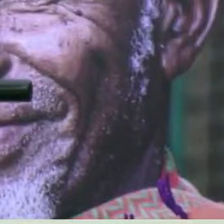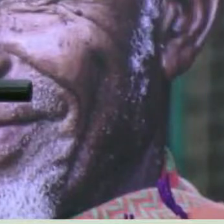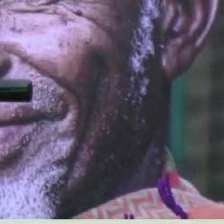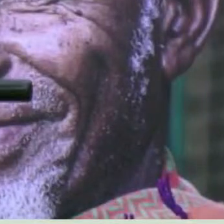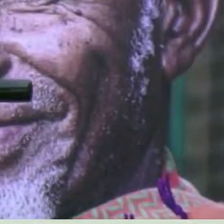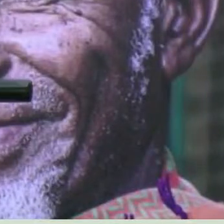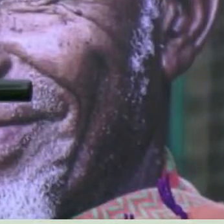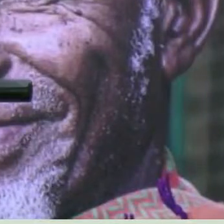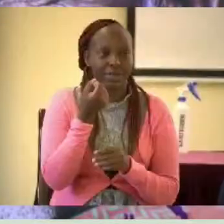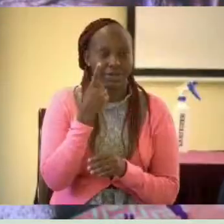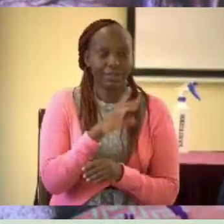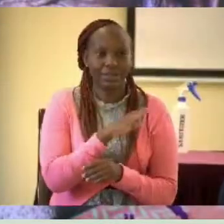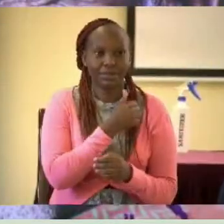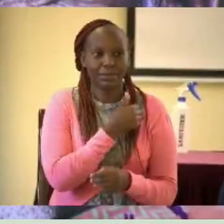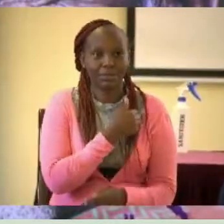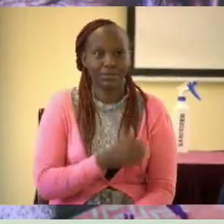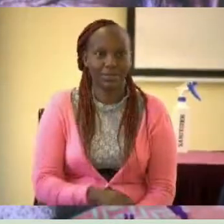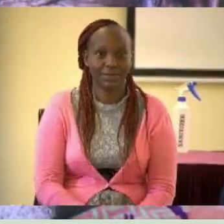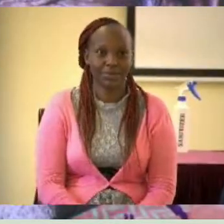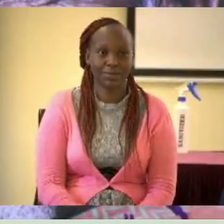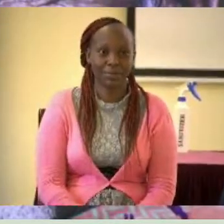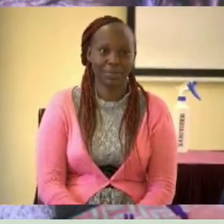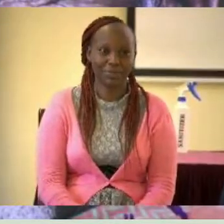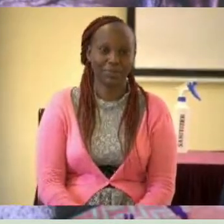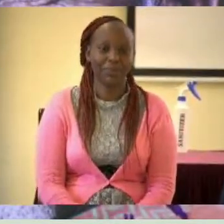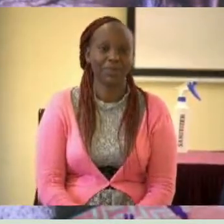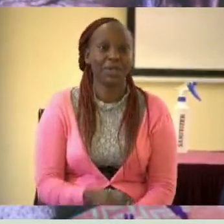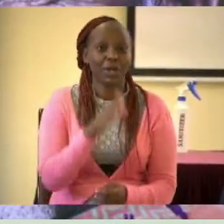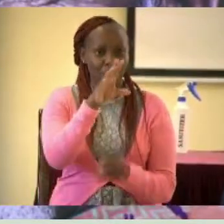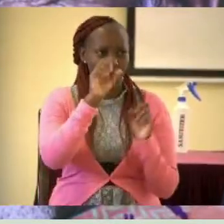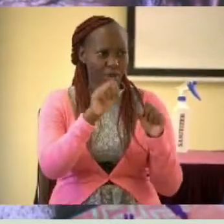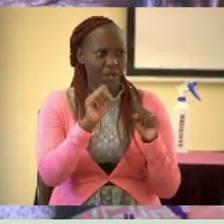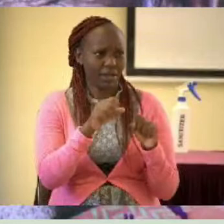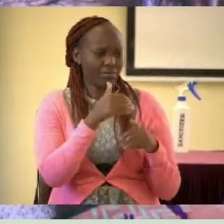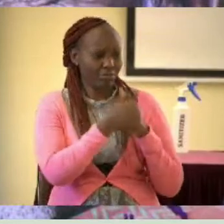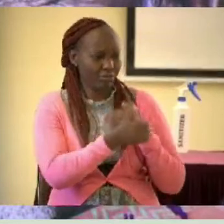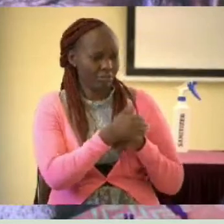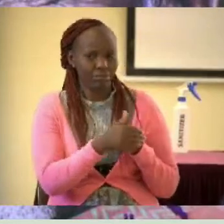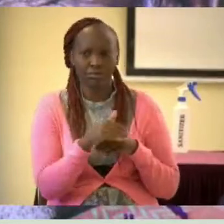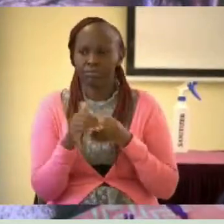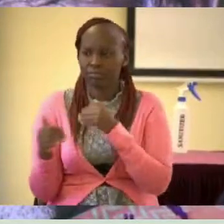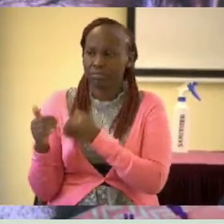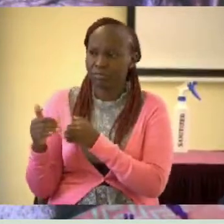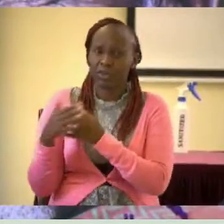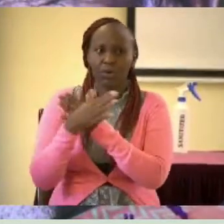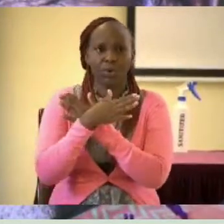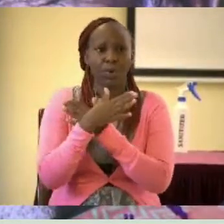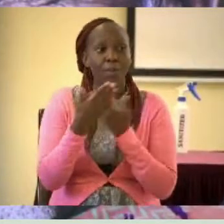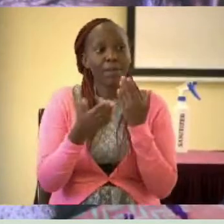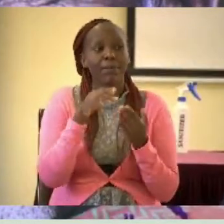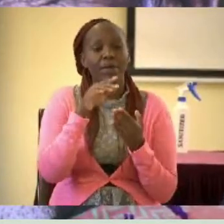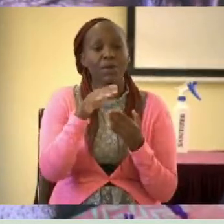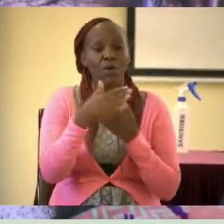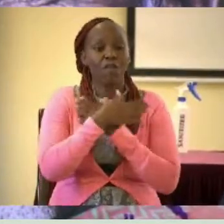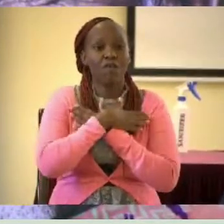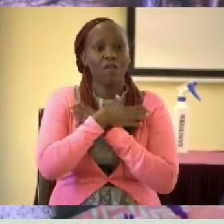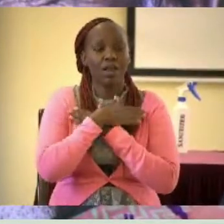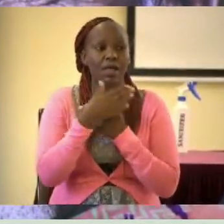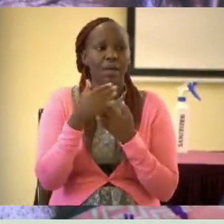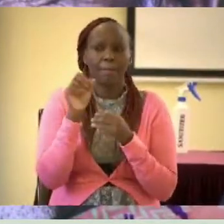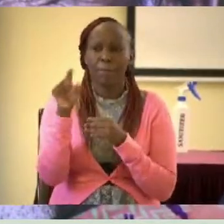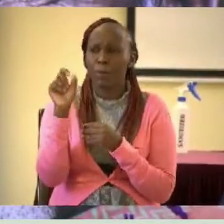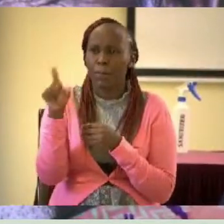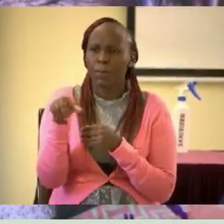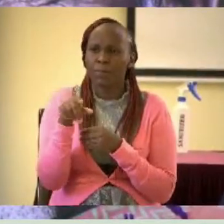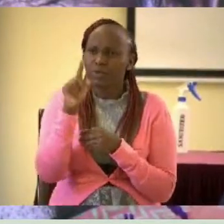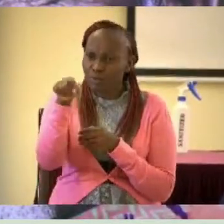can also get in touch with your colleagues and tell them to follow up the proceedings of the conference